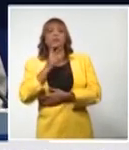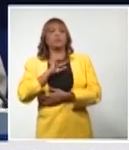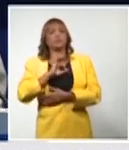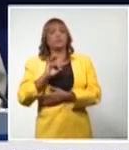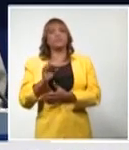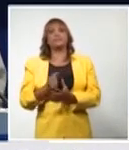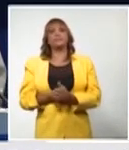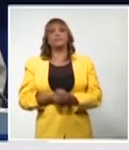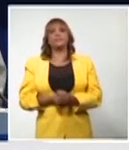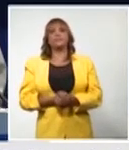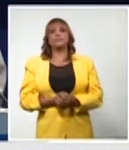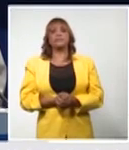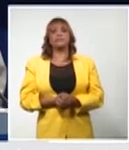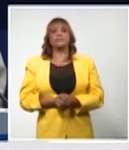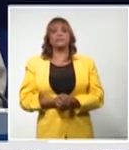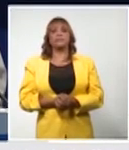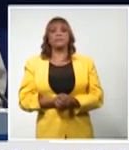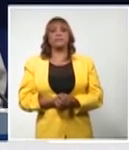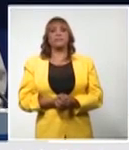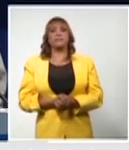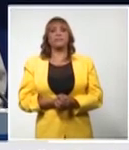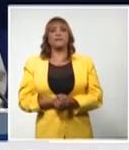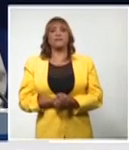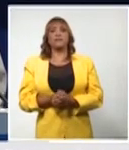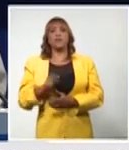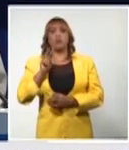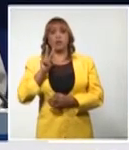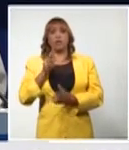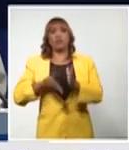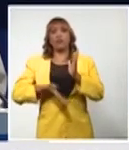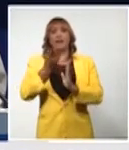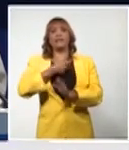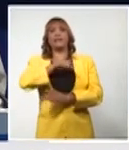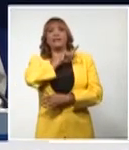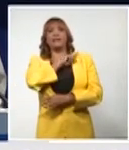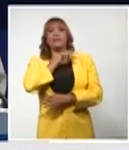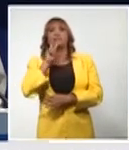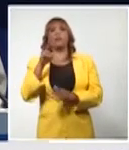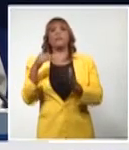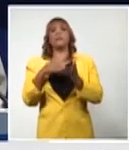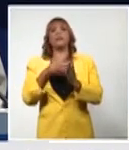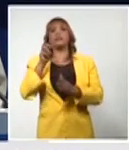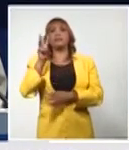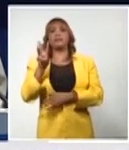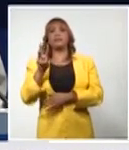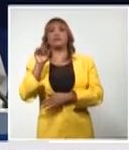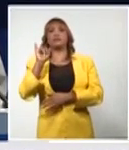The 2 patients discharged yesterday means that